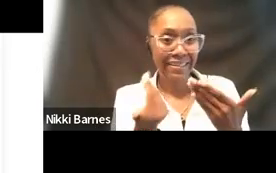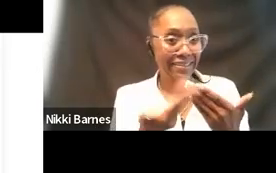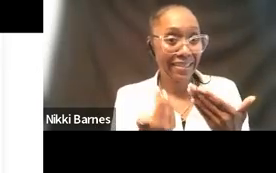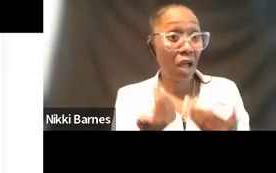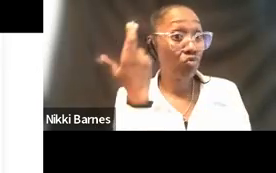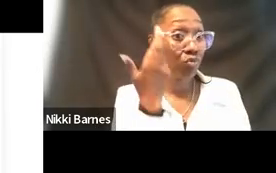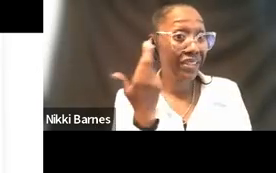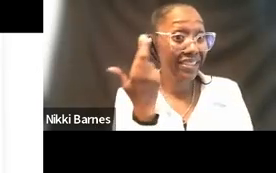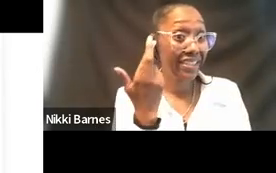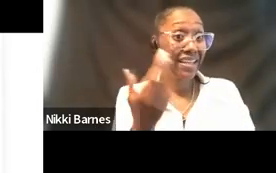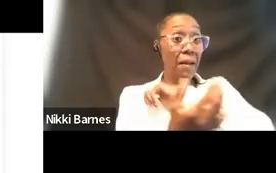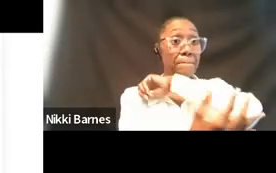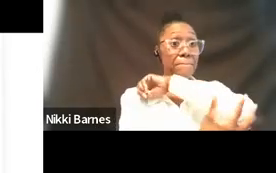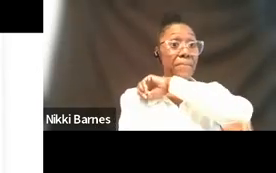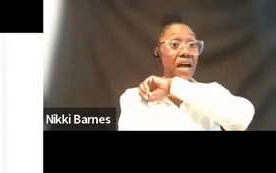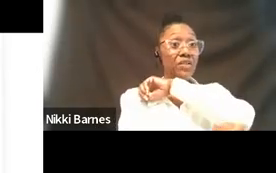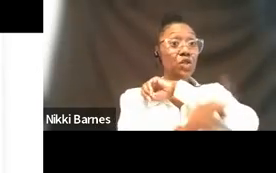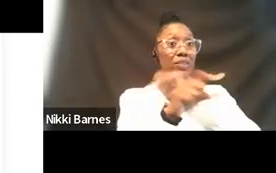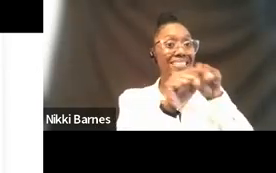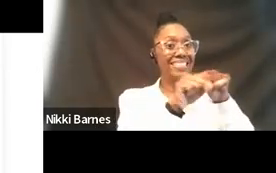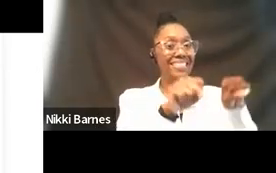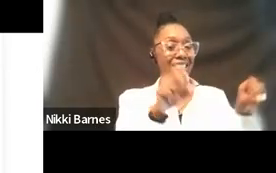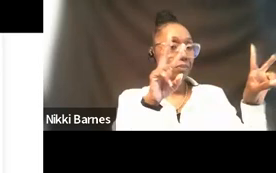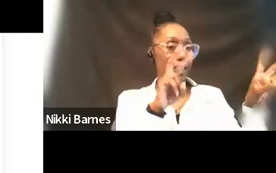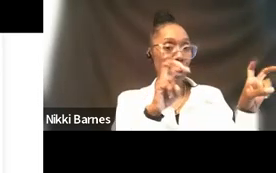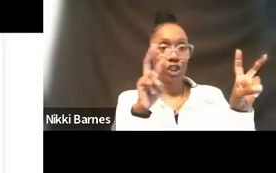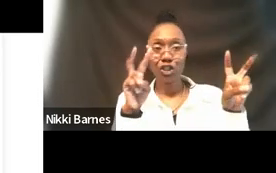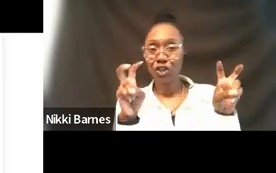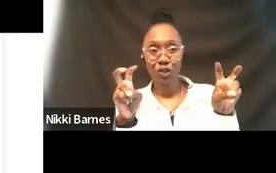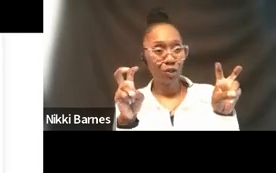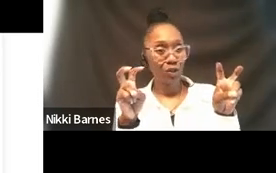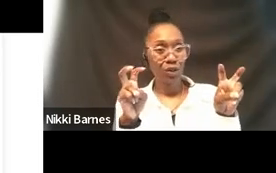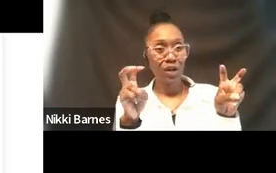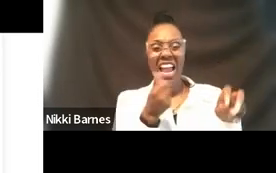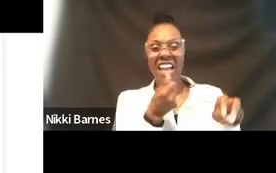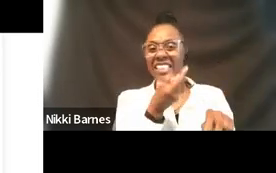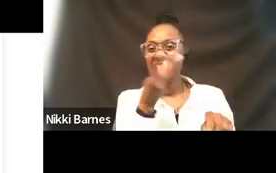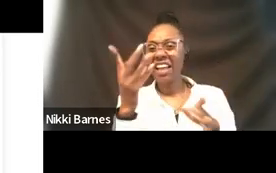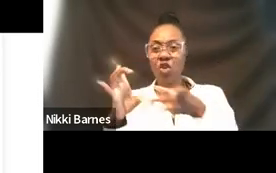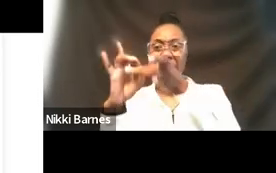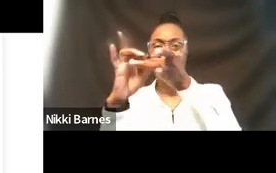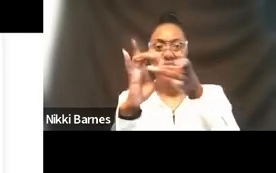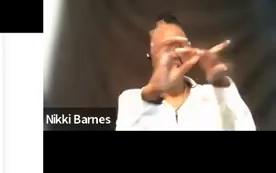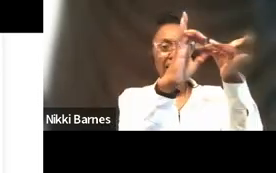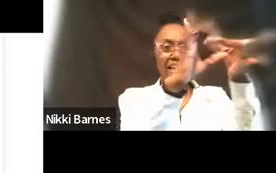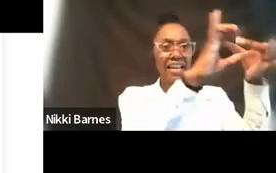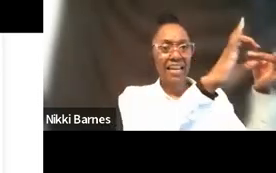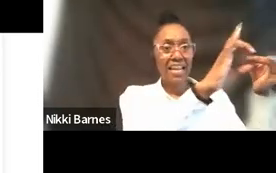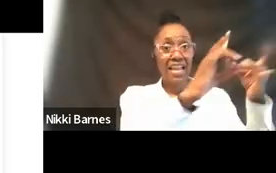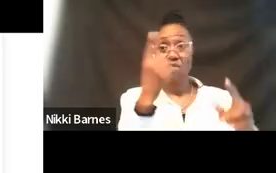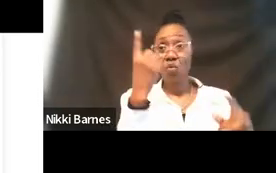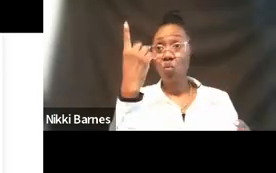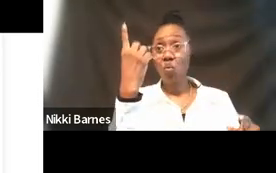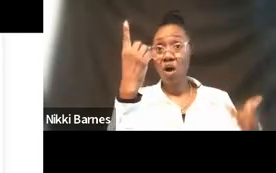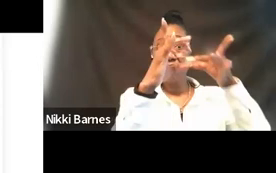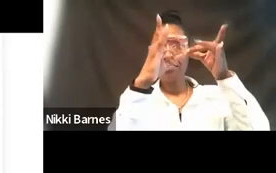why. Poverty is a systems issue, and it has several moving connected pieces. If one piece breaks down, the